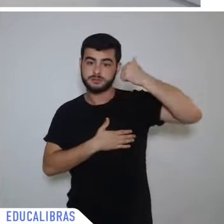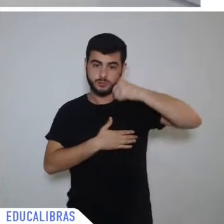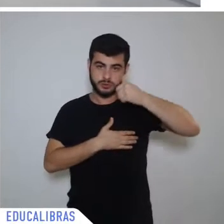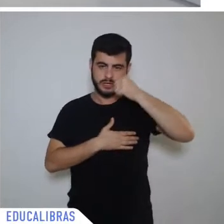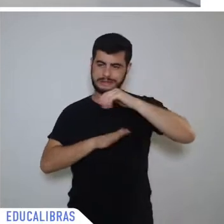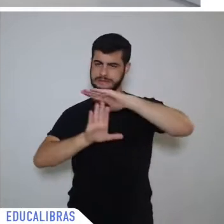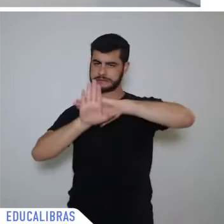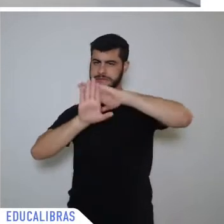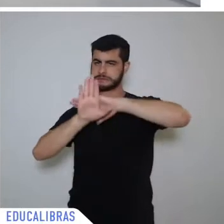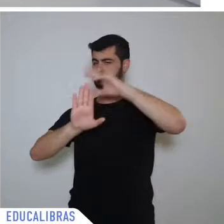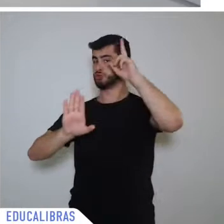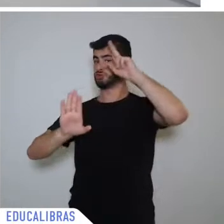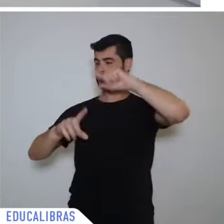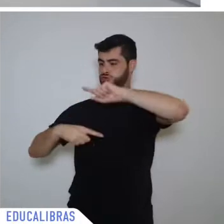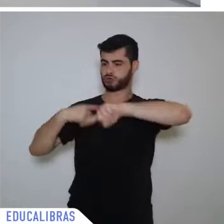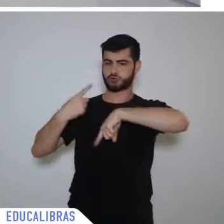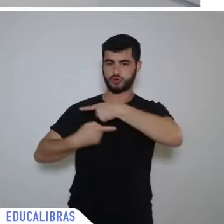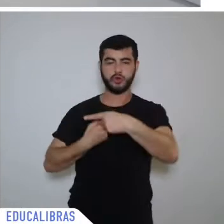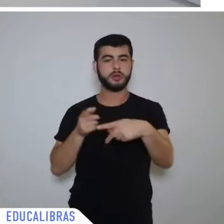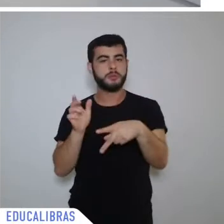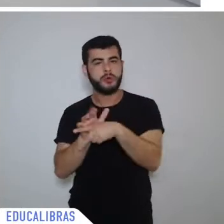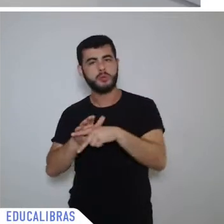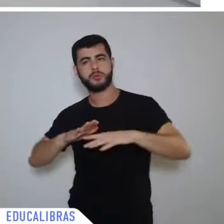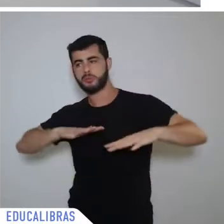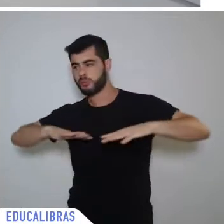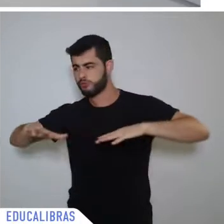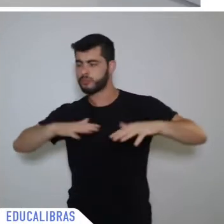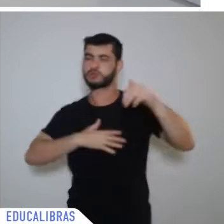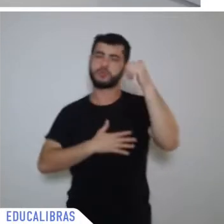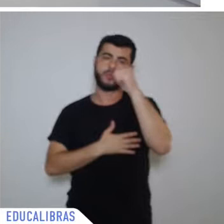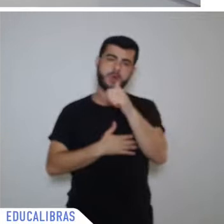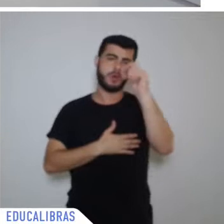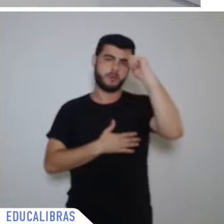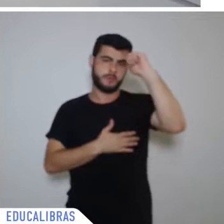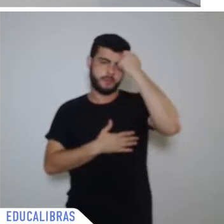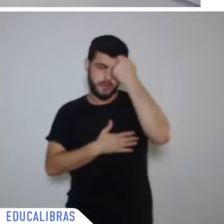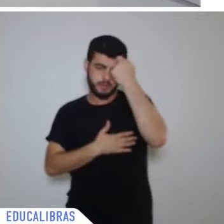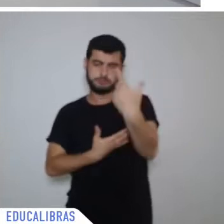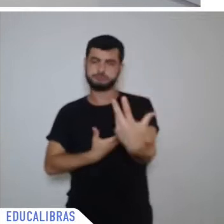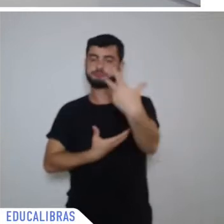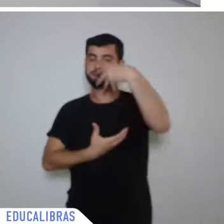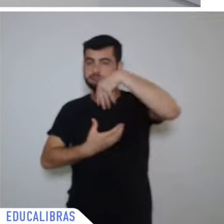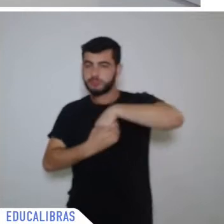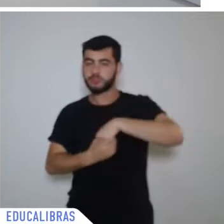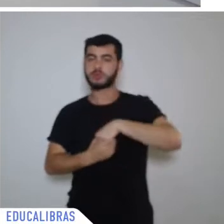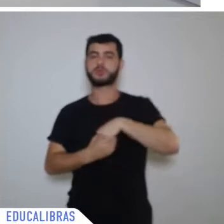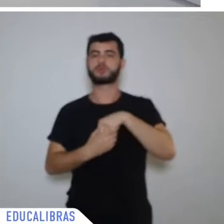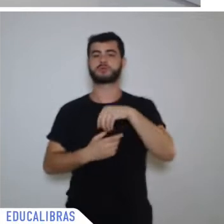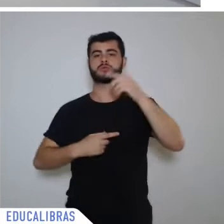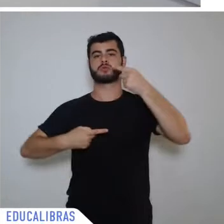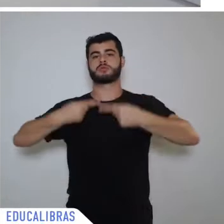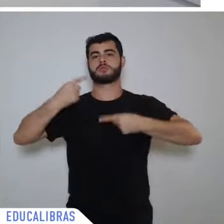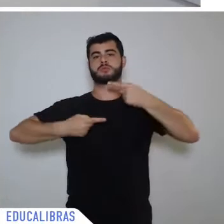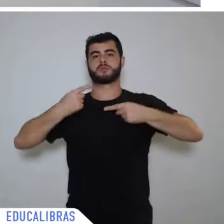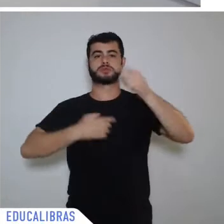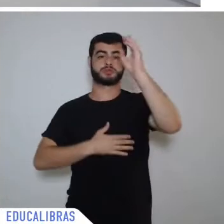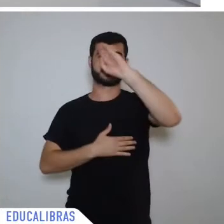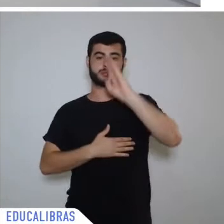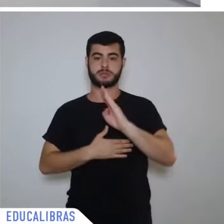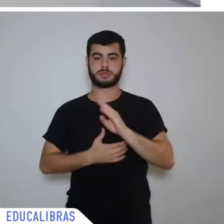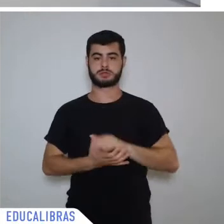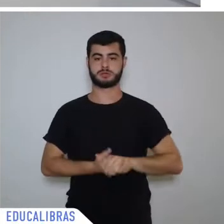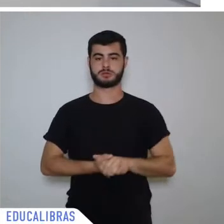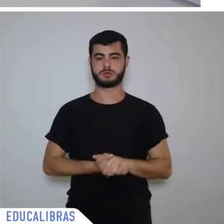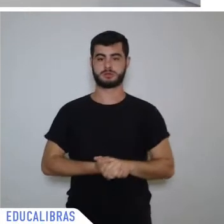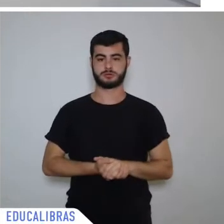women, that reinsured the historic agenda of the Black women movement in the